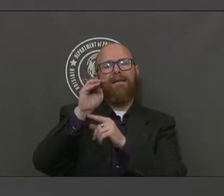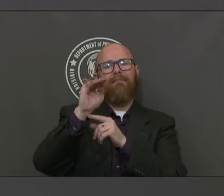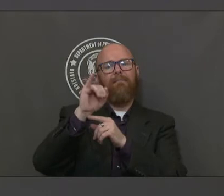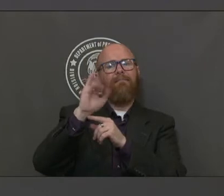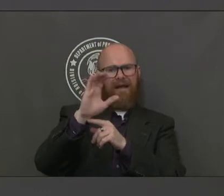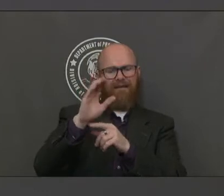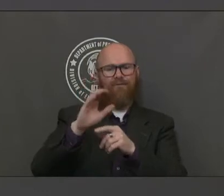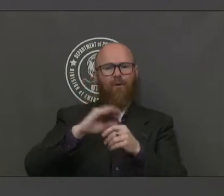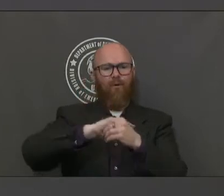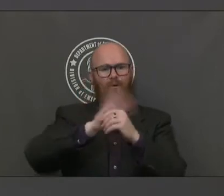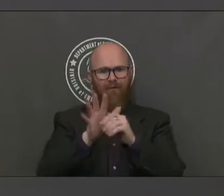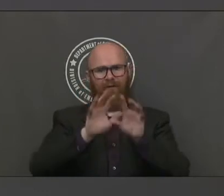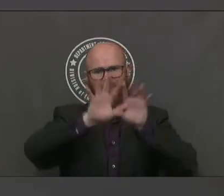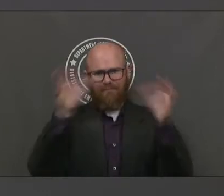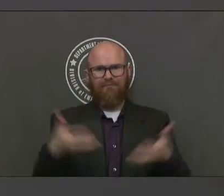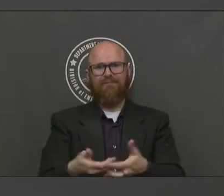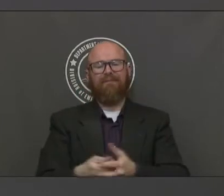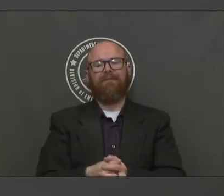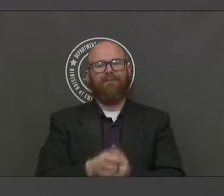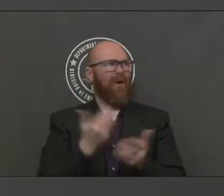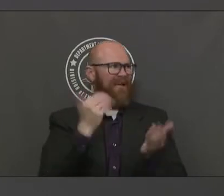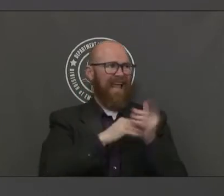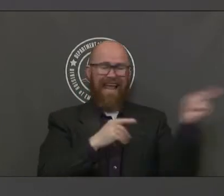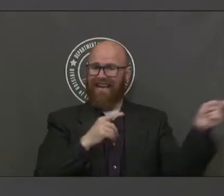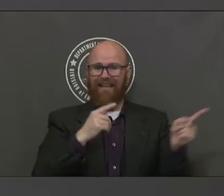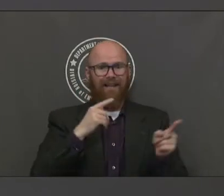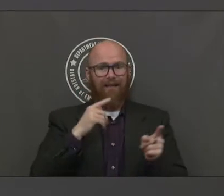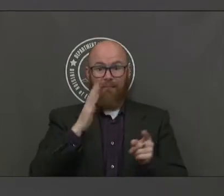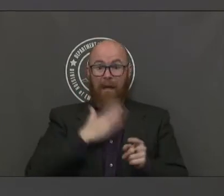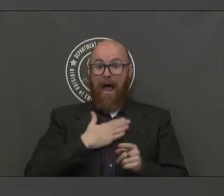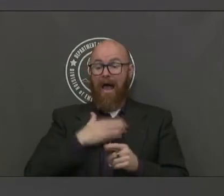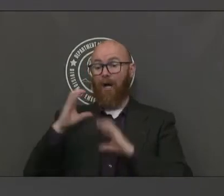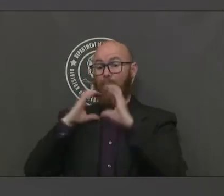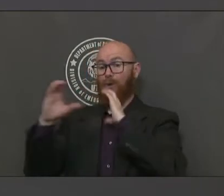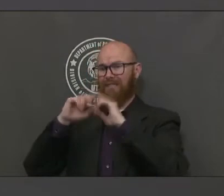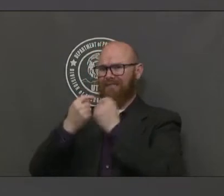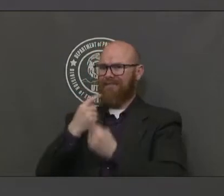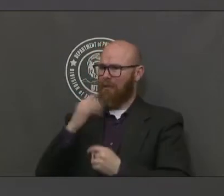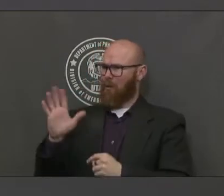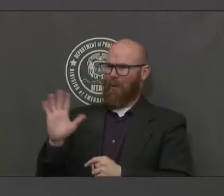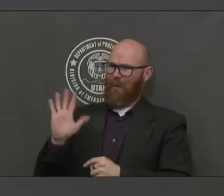My comms team's over here going, "Oh, we're going to have to clean all of this up."